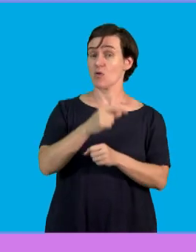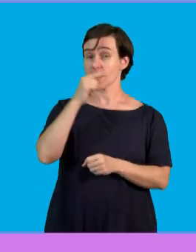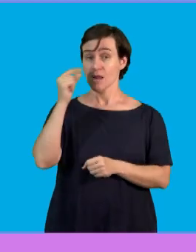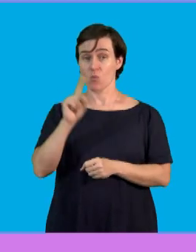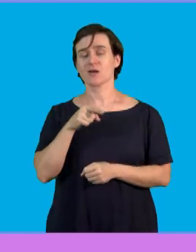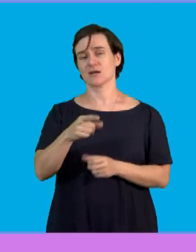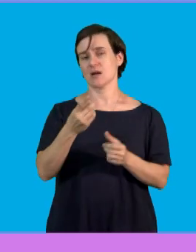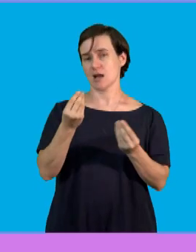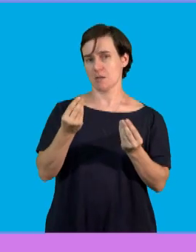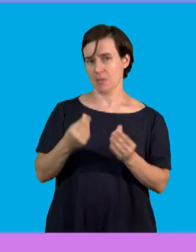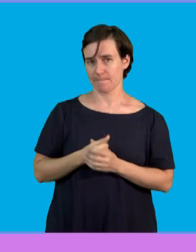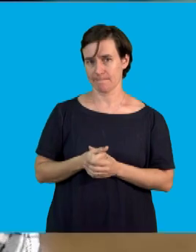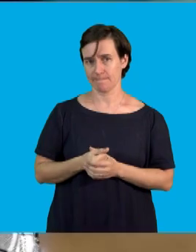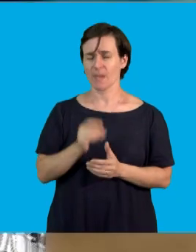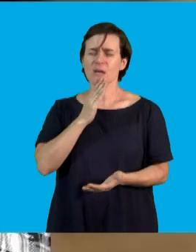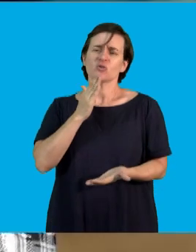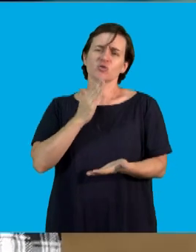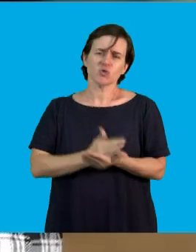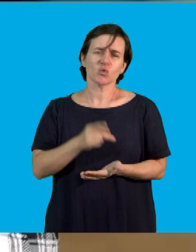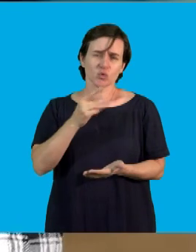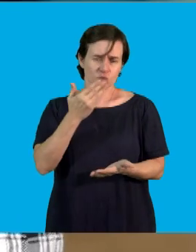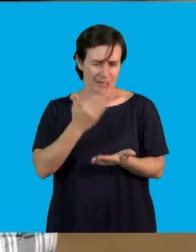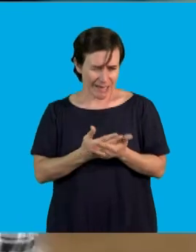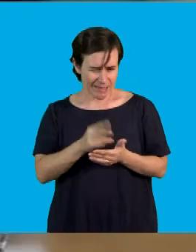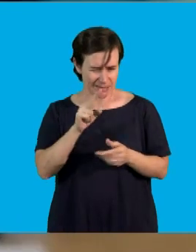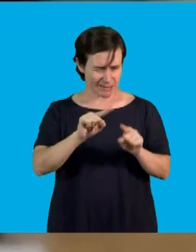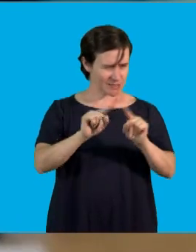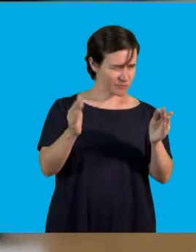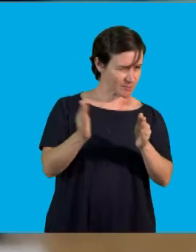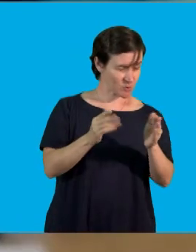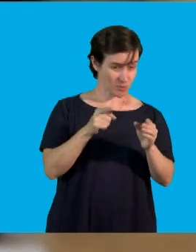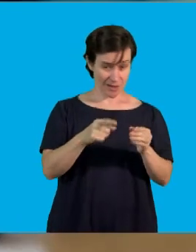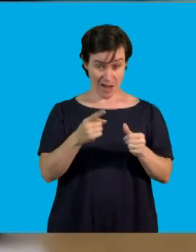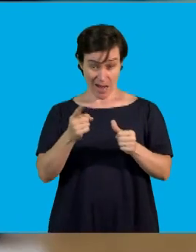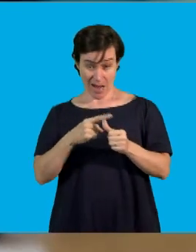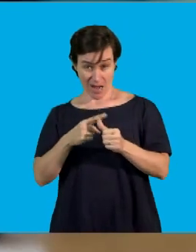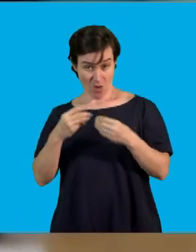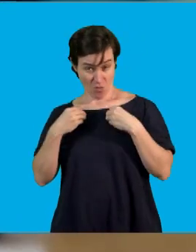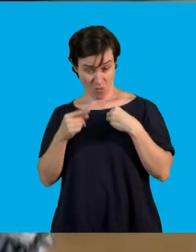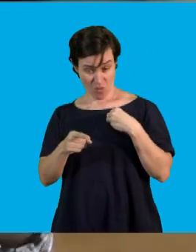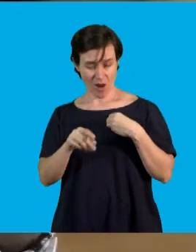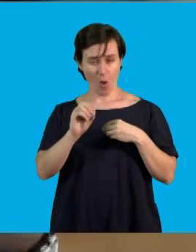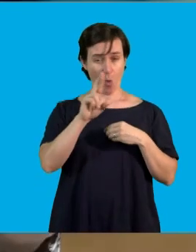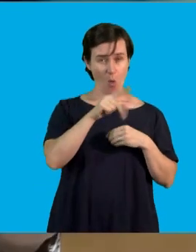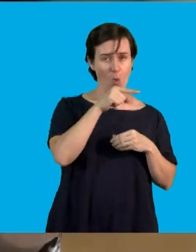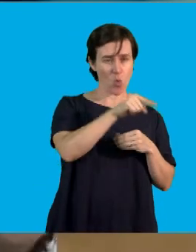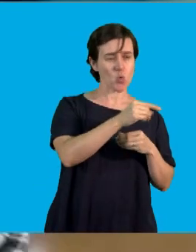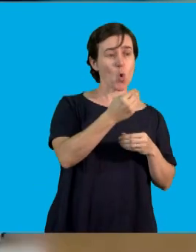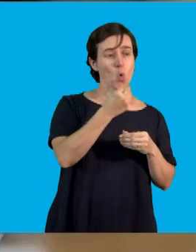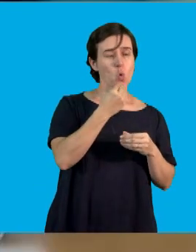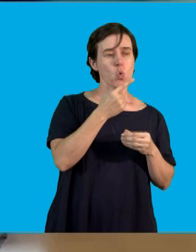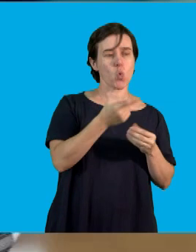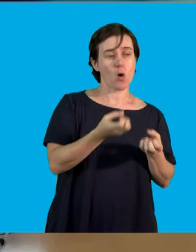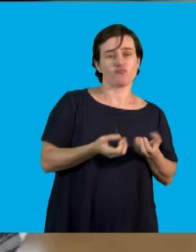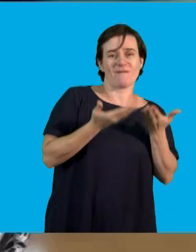number. So please make sure that you are able to differentiate between the account holder and the service provider, because